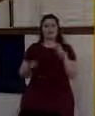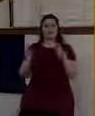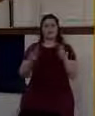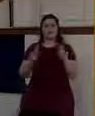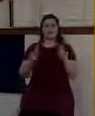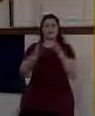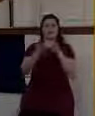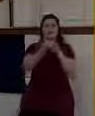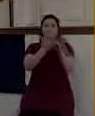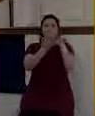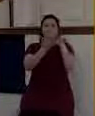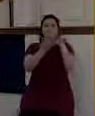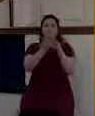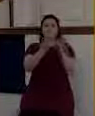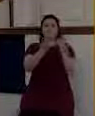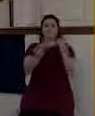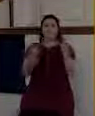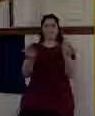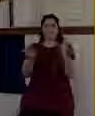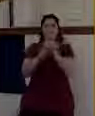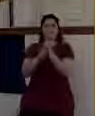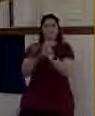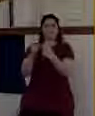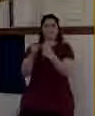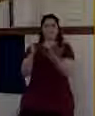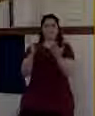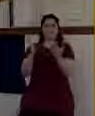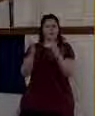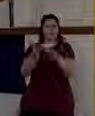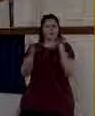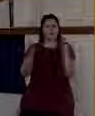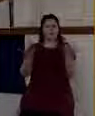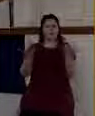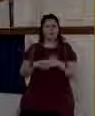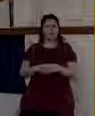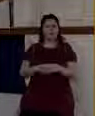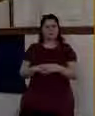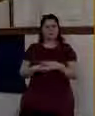in Bethel. And what was the lesson? That you can't get away with disobeying the word of God.